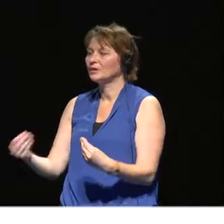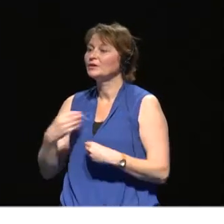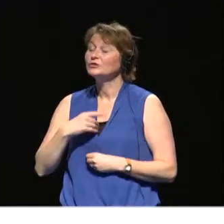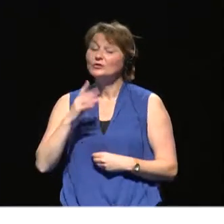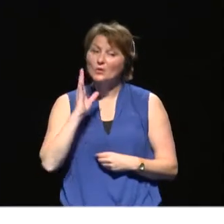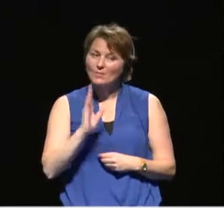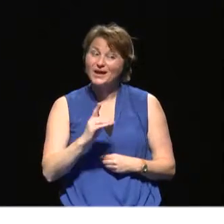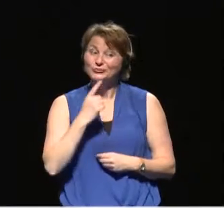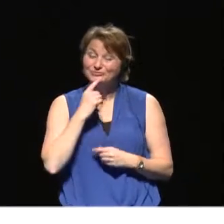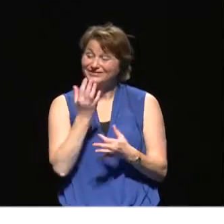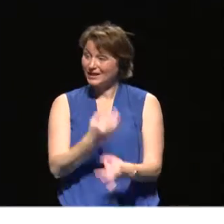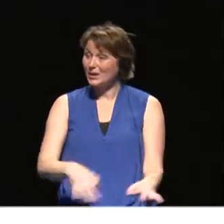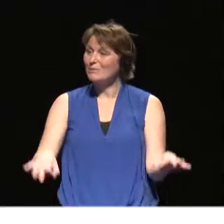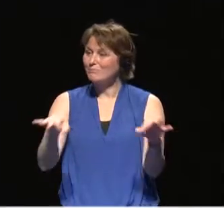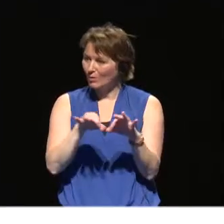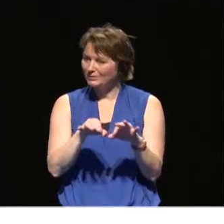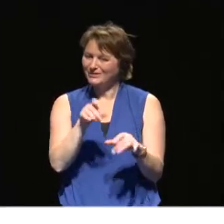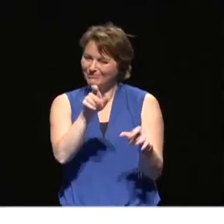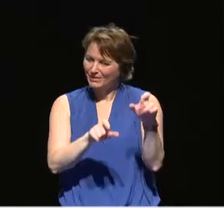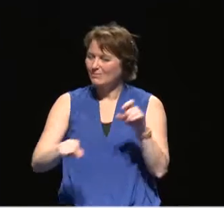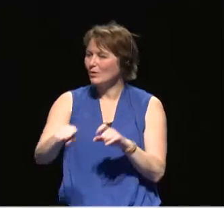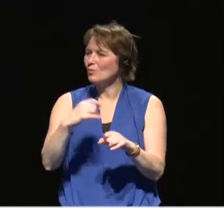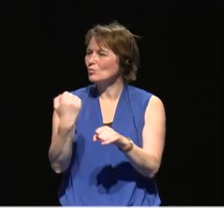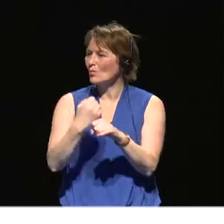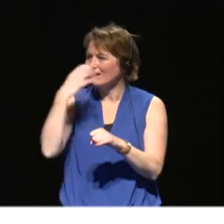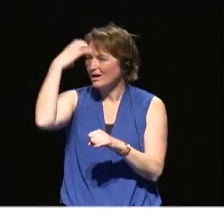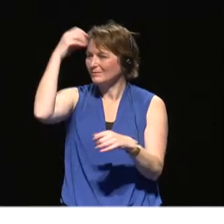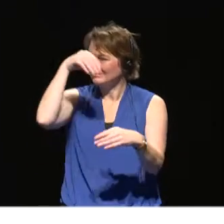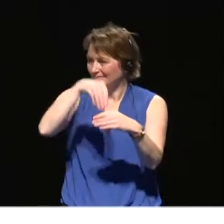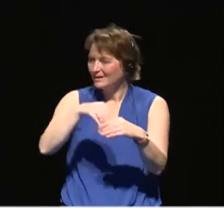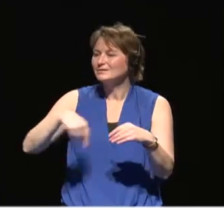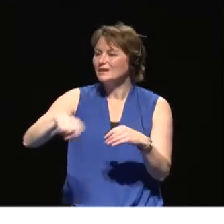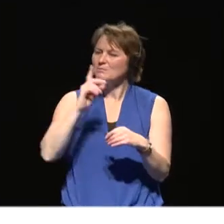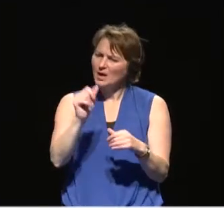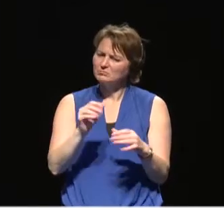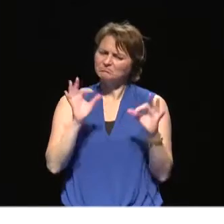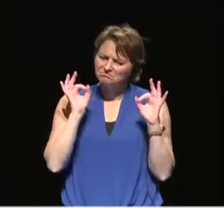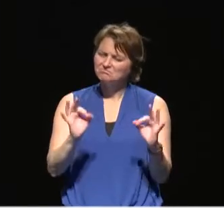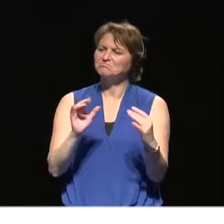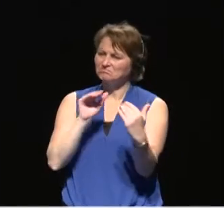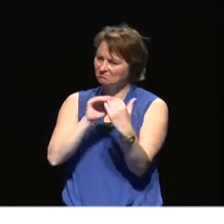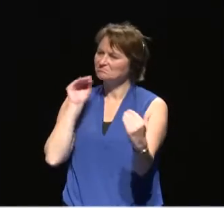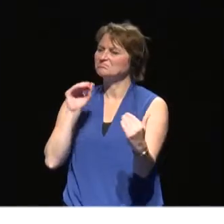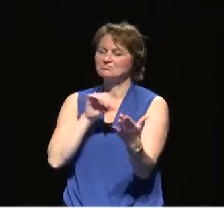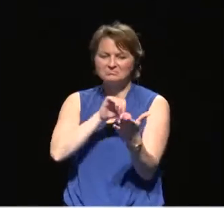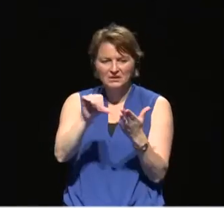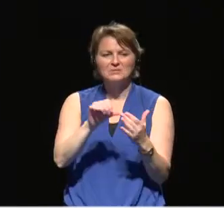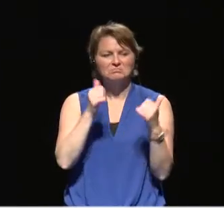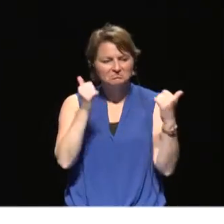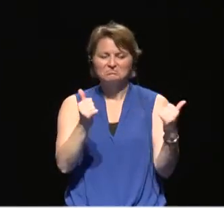civil servants, to the civil service that is good